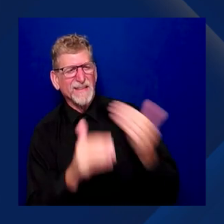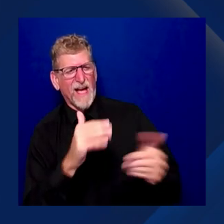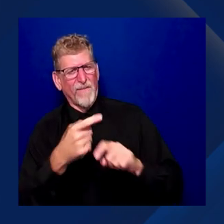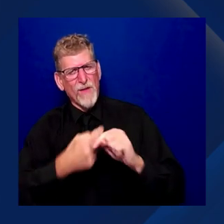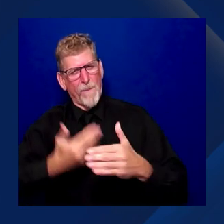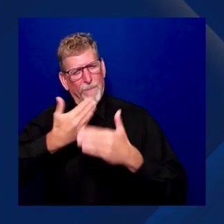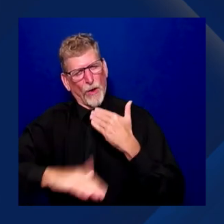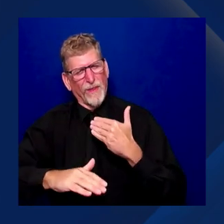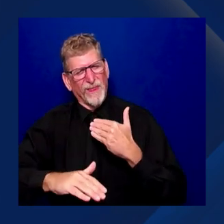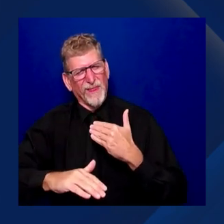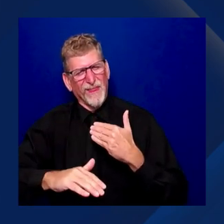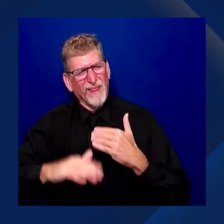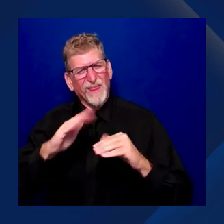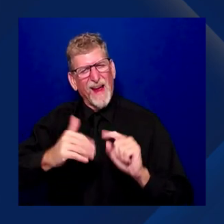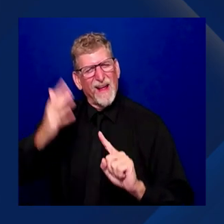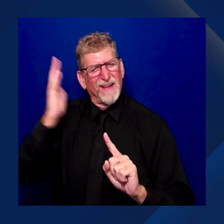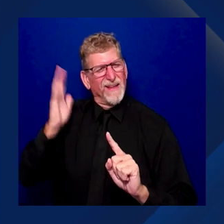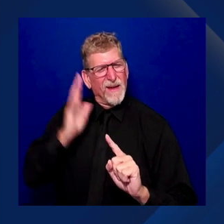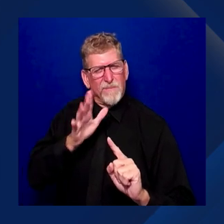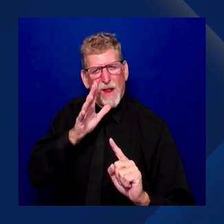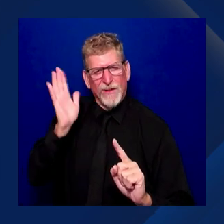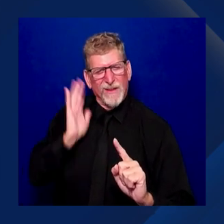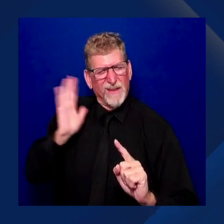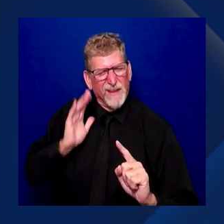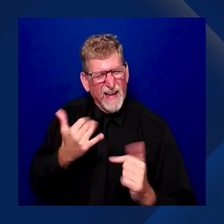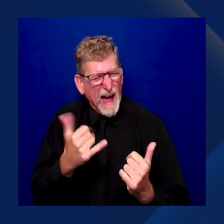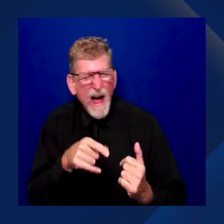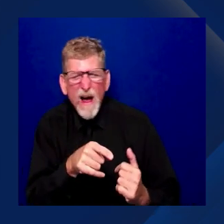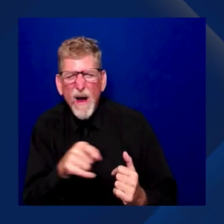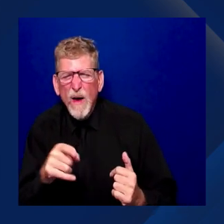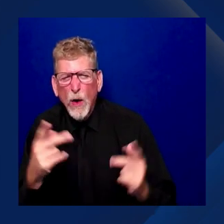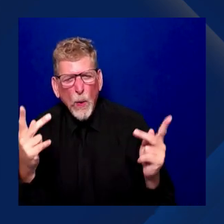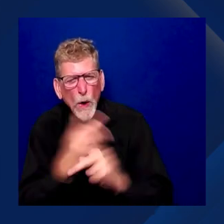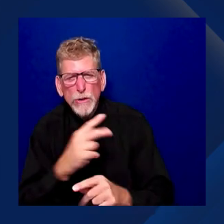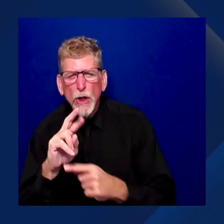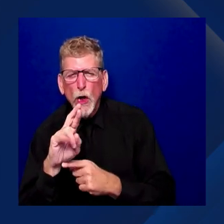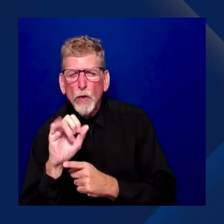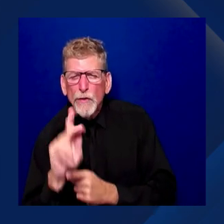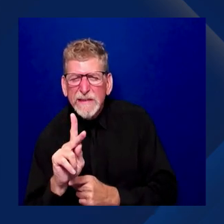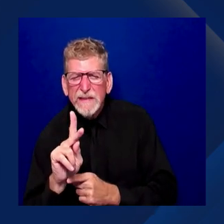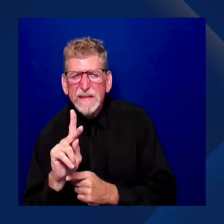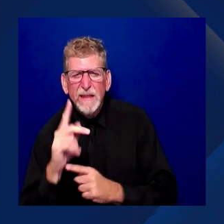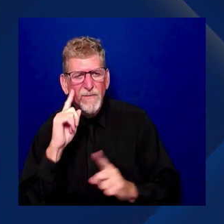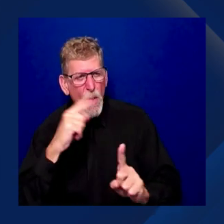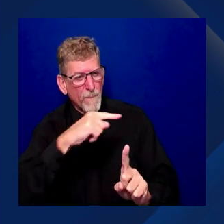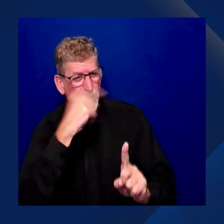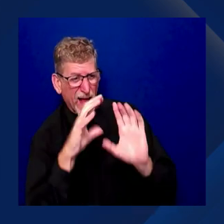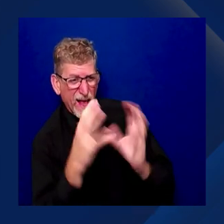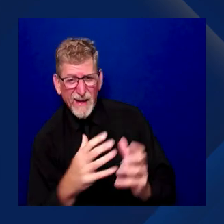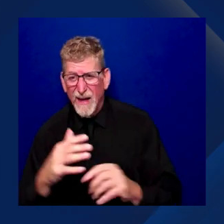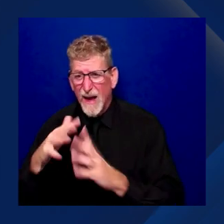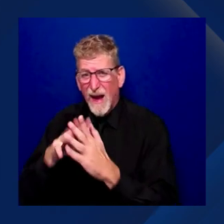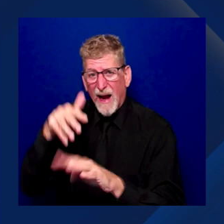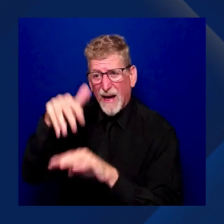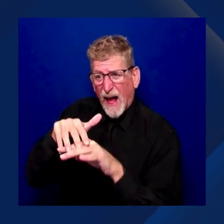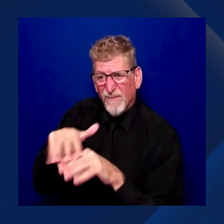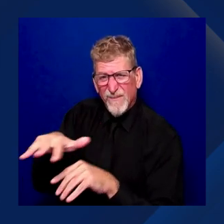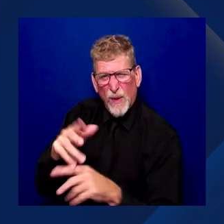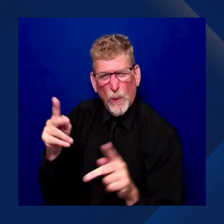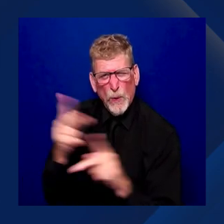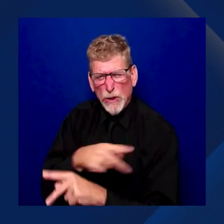disproportionately at risk. On this day of action for maternal health, and every day, we must work together to end this maternal health